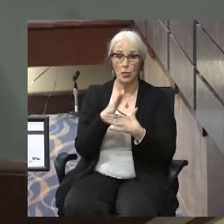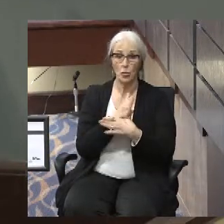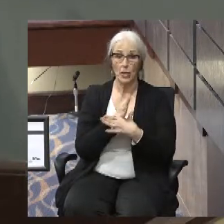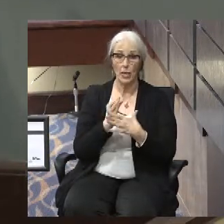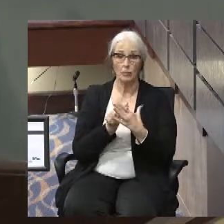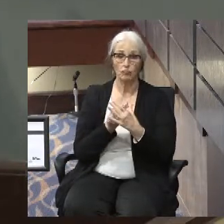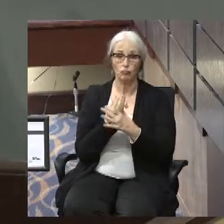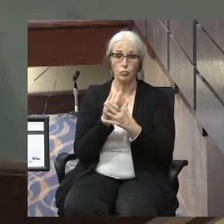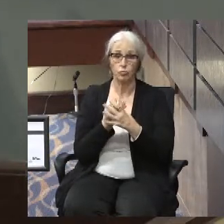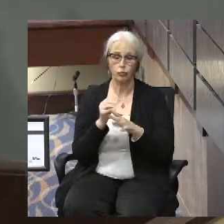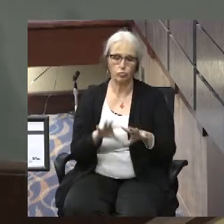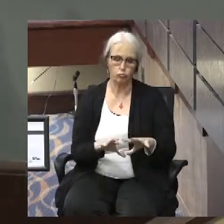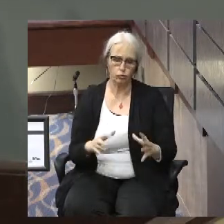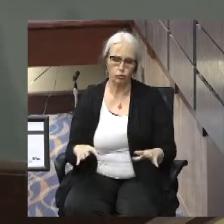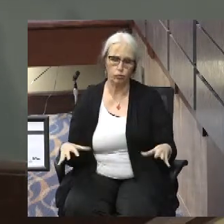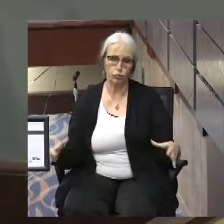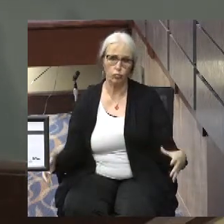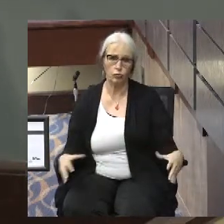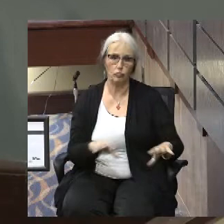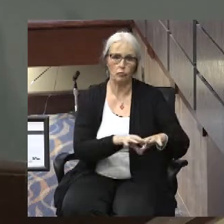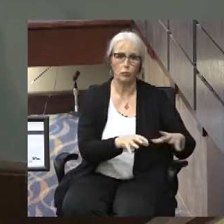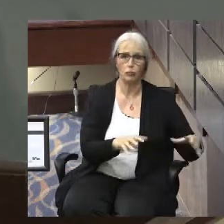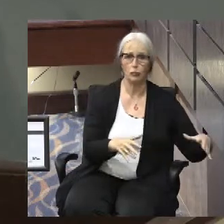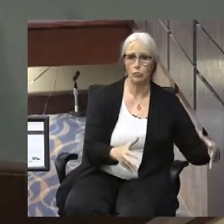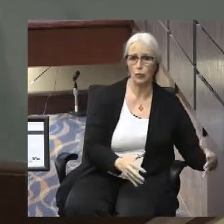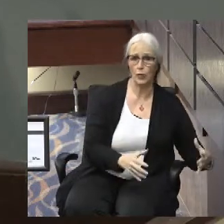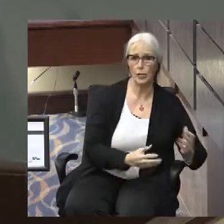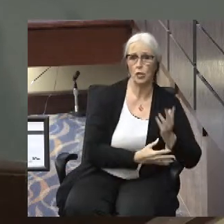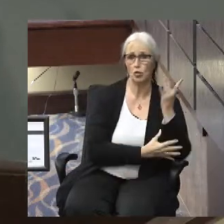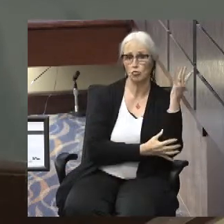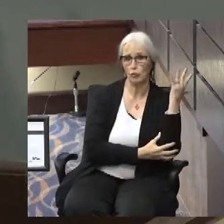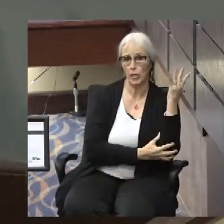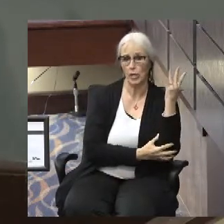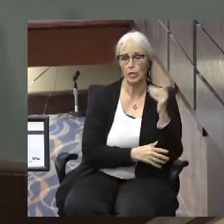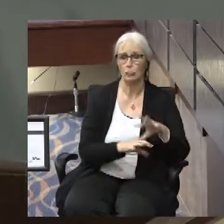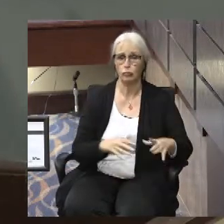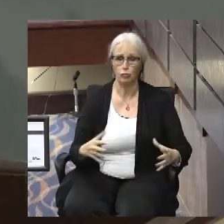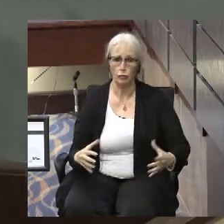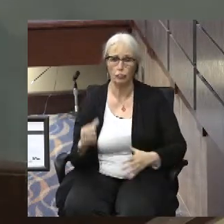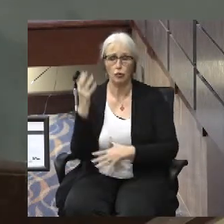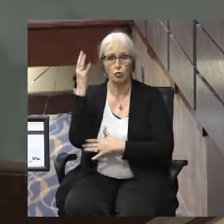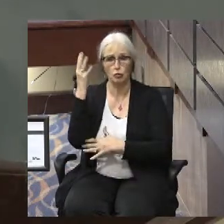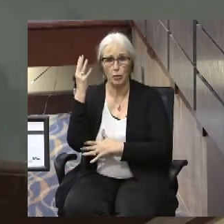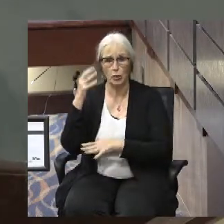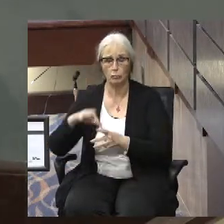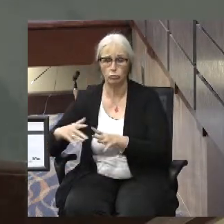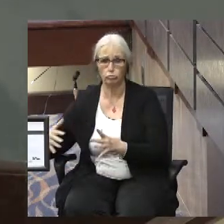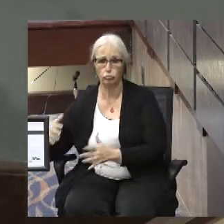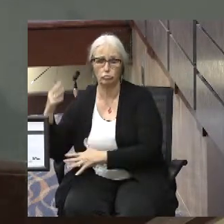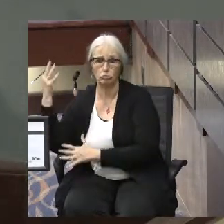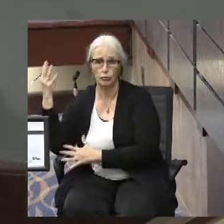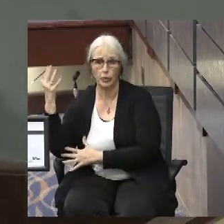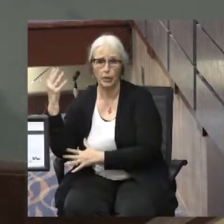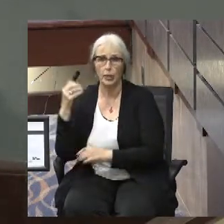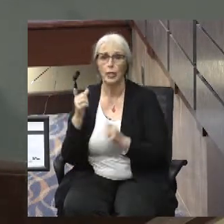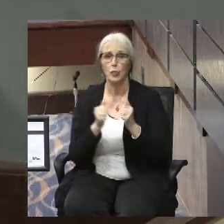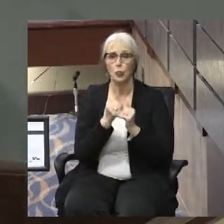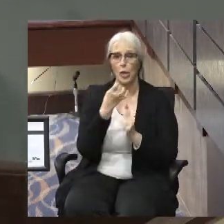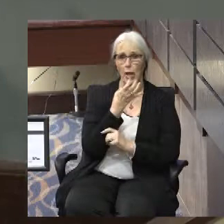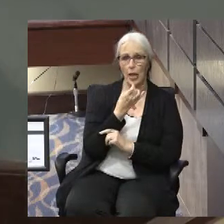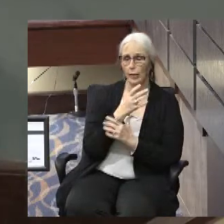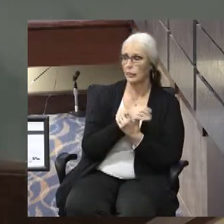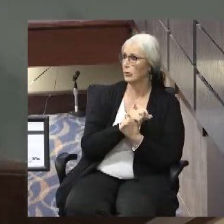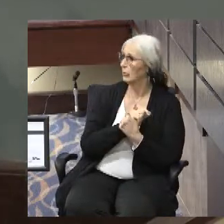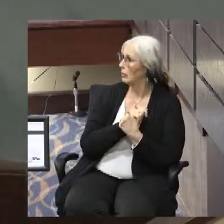irrigated? It's required to be kept alive, so it's irrigated, yeah. Yeah. Okay. is that gonna be on the side as